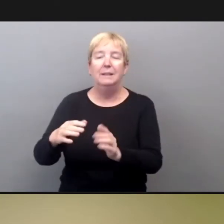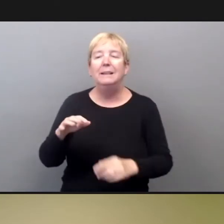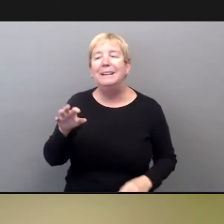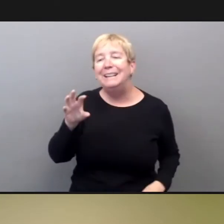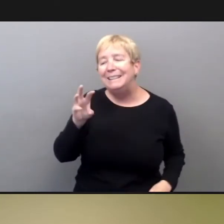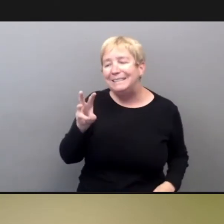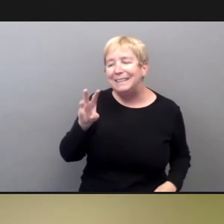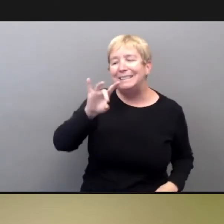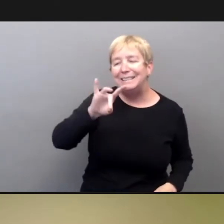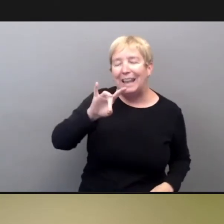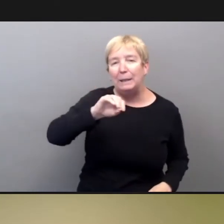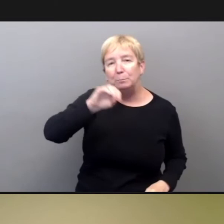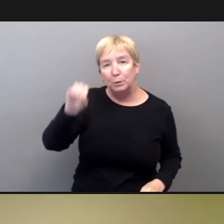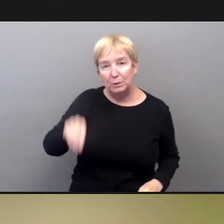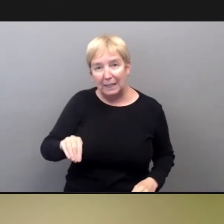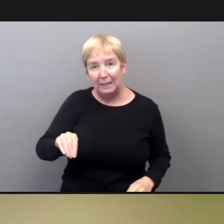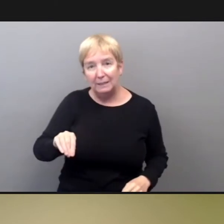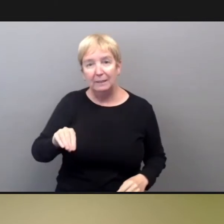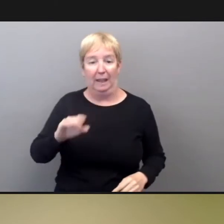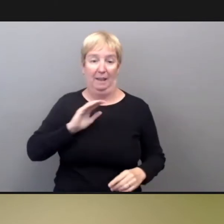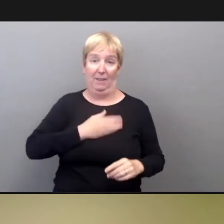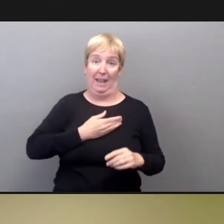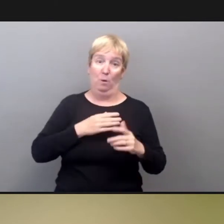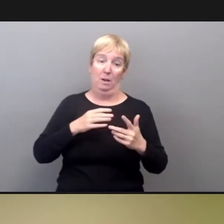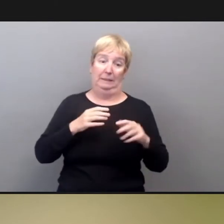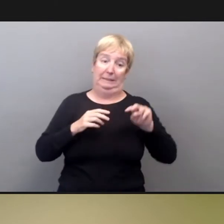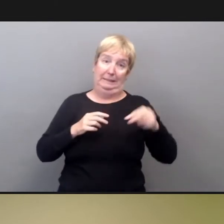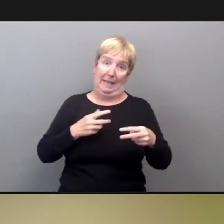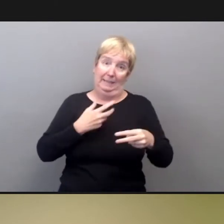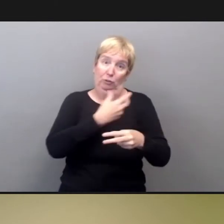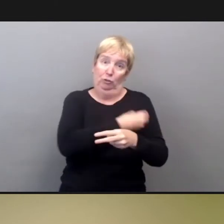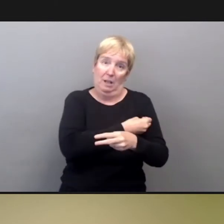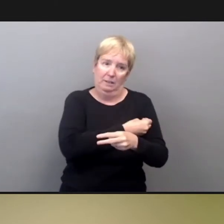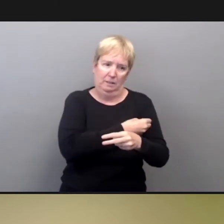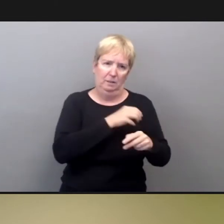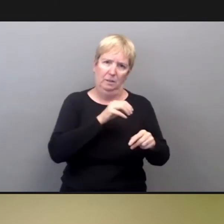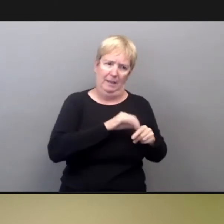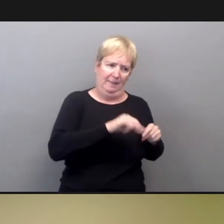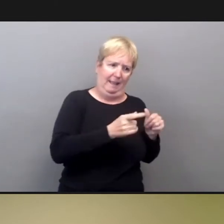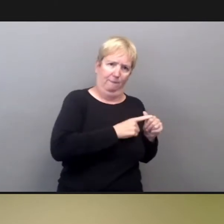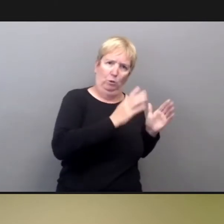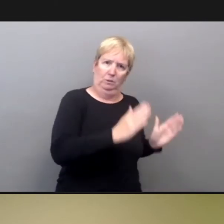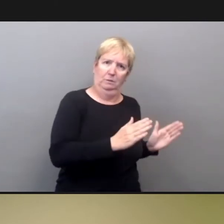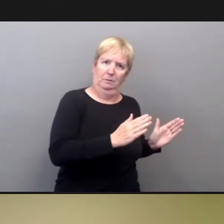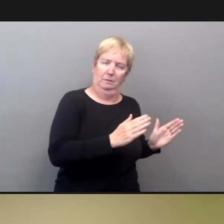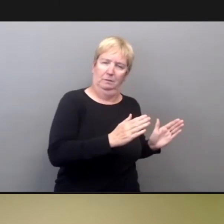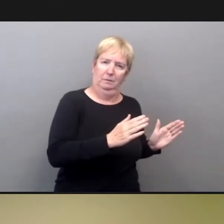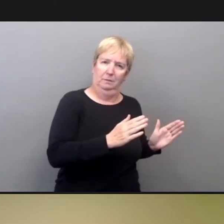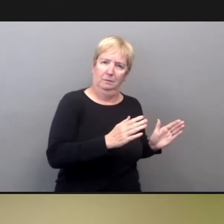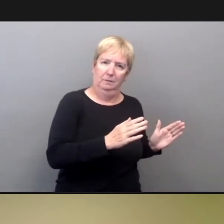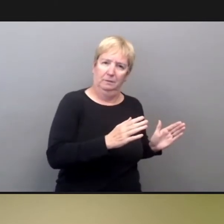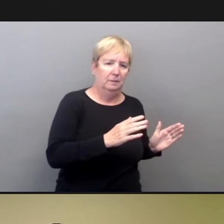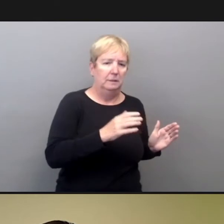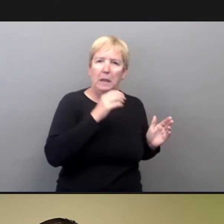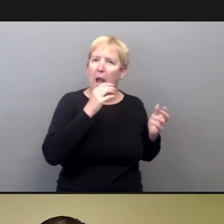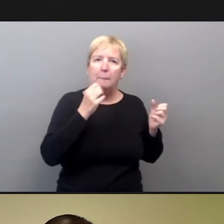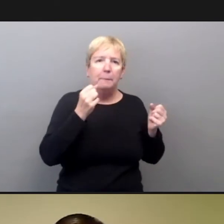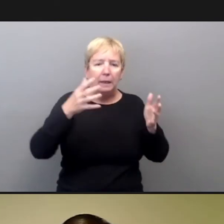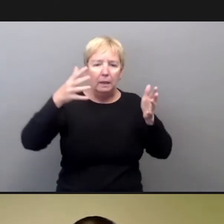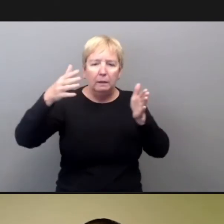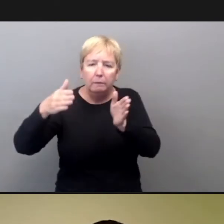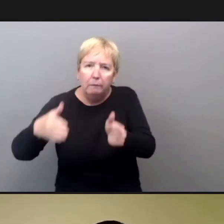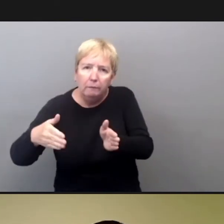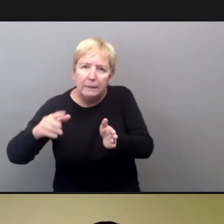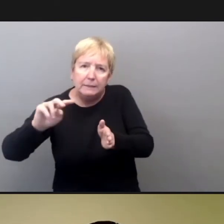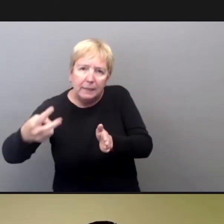68.5% of the second doses we gave were in the first 5 months. So more than 2/3 in the first half. So not sure about that.